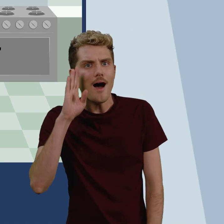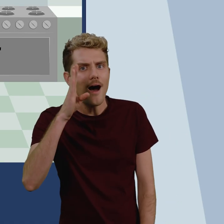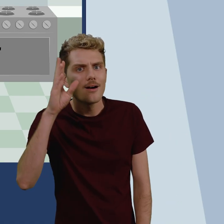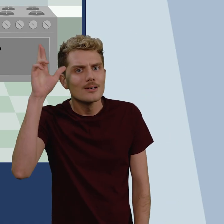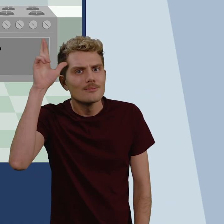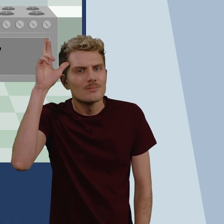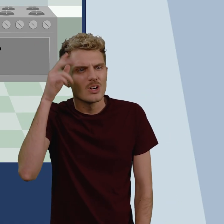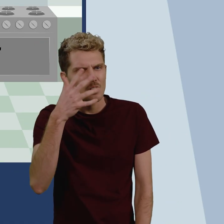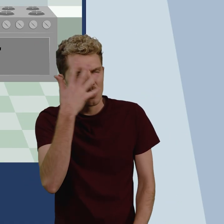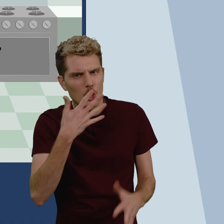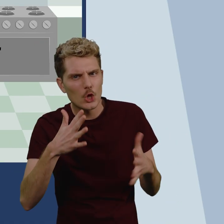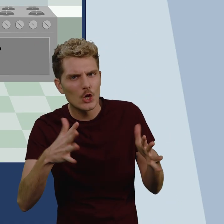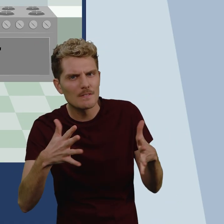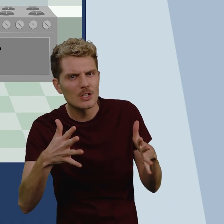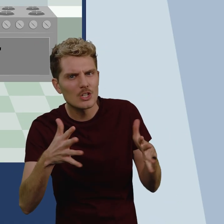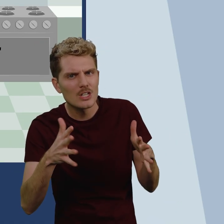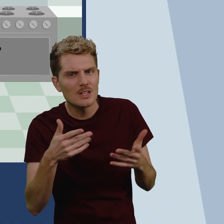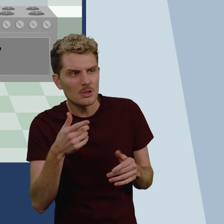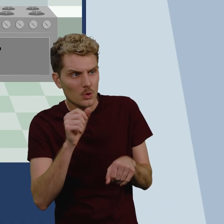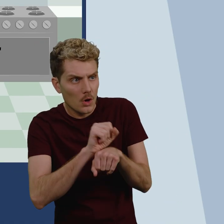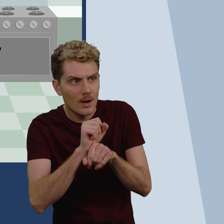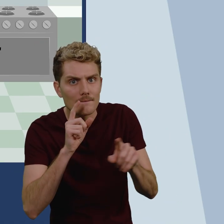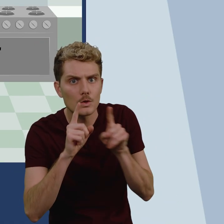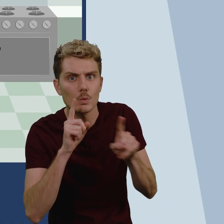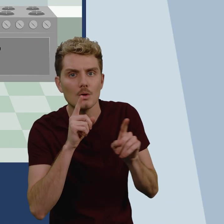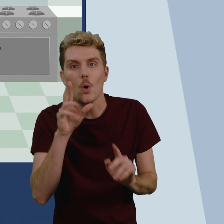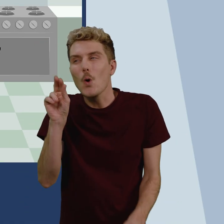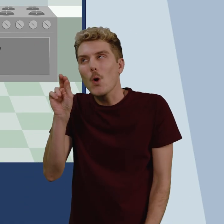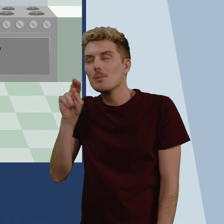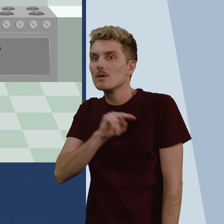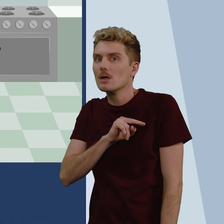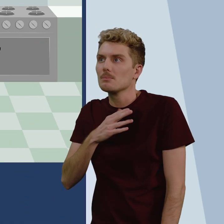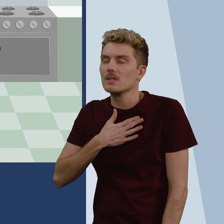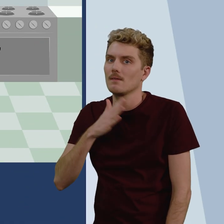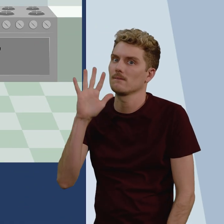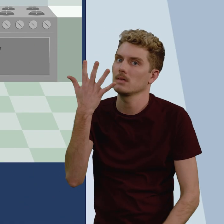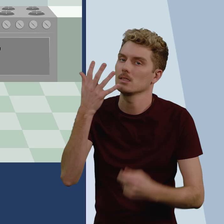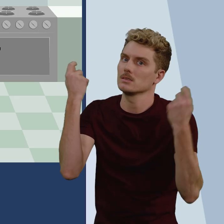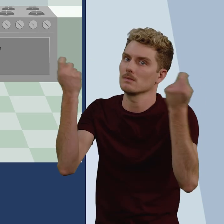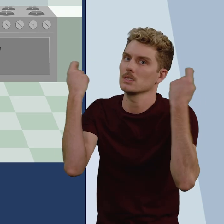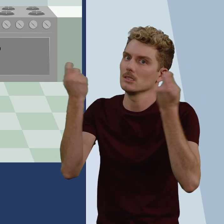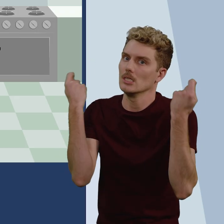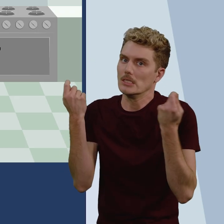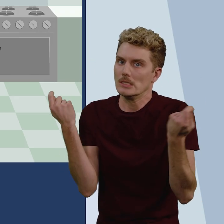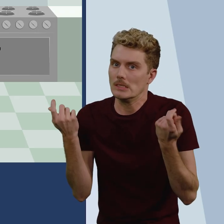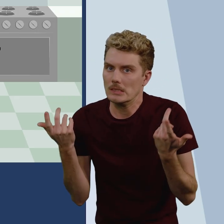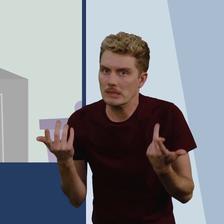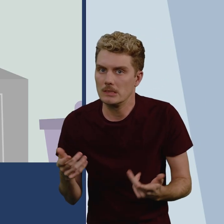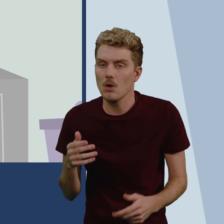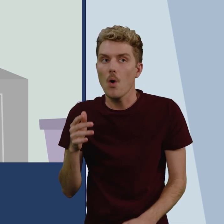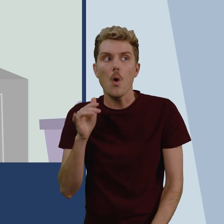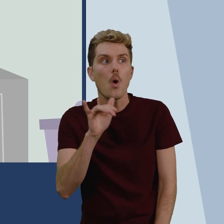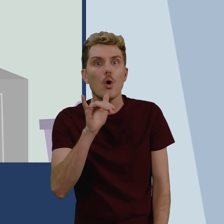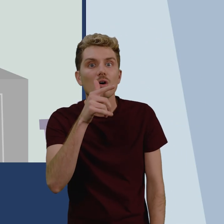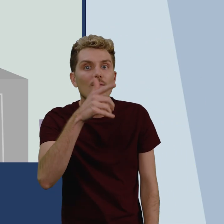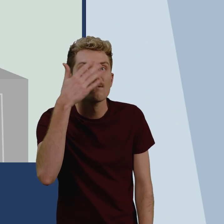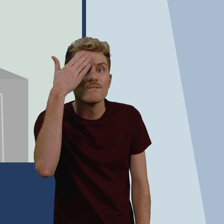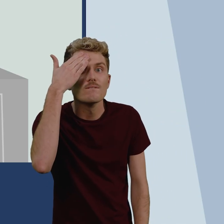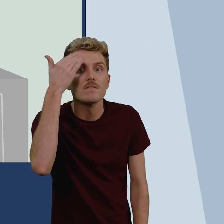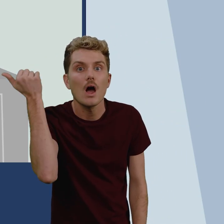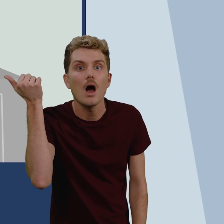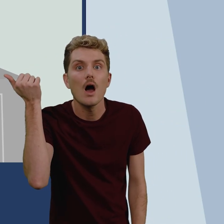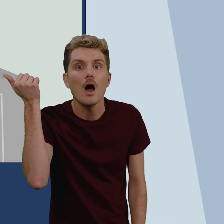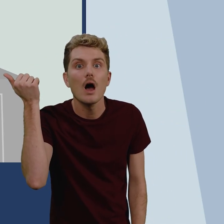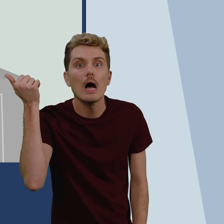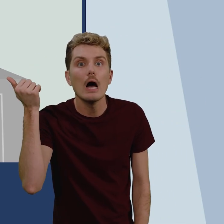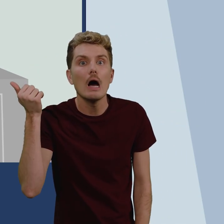Hey, Renzo. You look nervous. Job interview? No, it's Naomi and my 5th year anniversary. Oh,